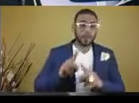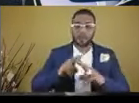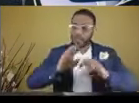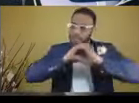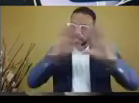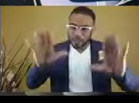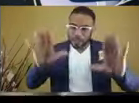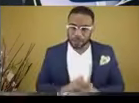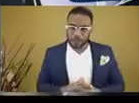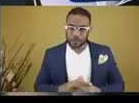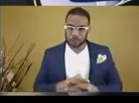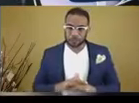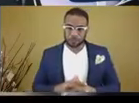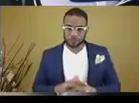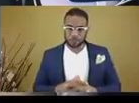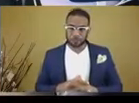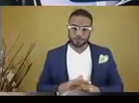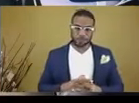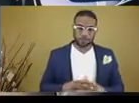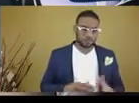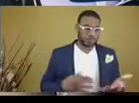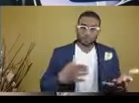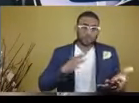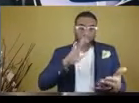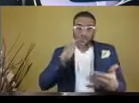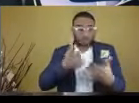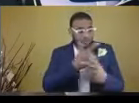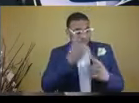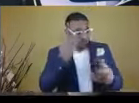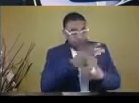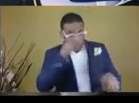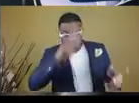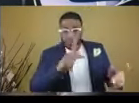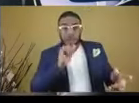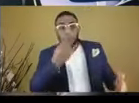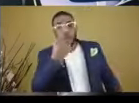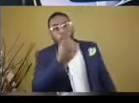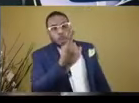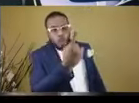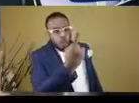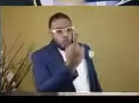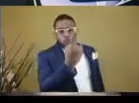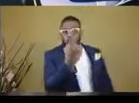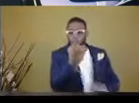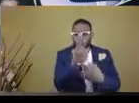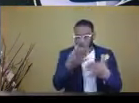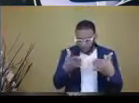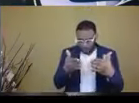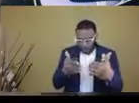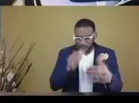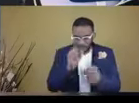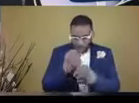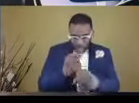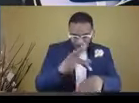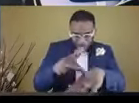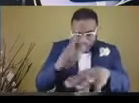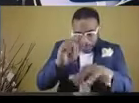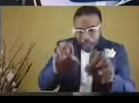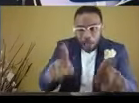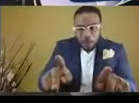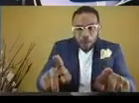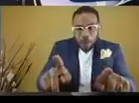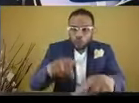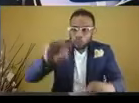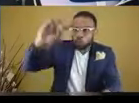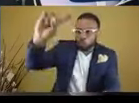that voting in itself is not gonna be for the liberation of Black folks, right? That it is one vehicle, right, to actually create some space and the opportunity to reduce